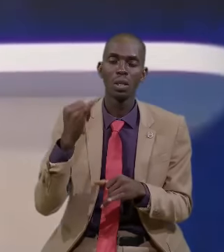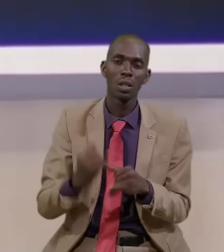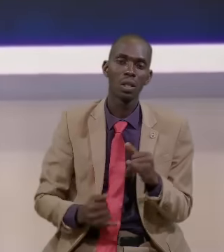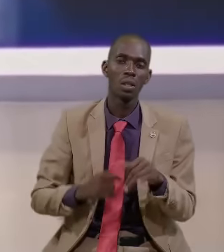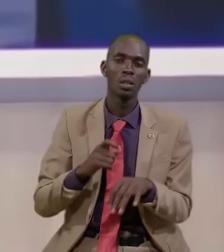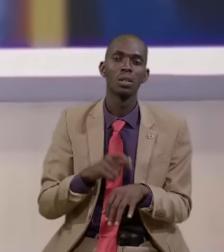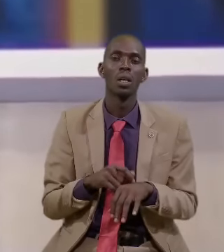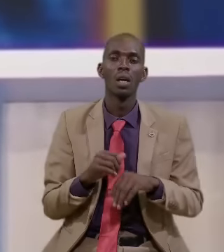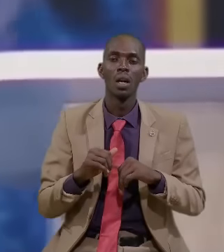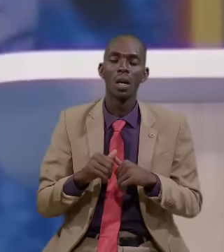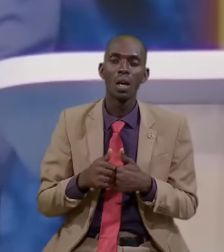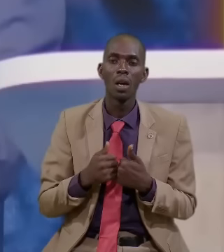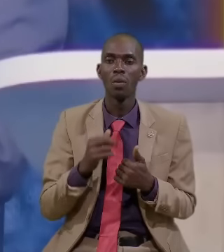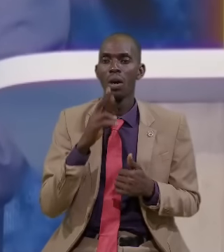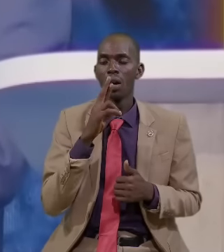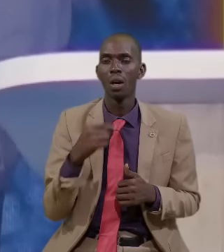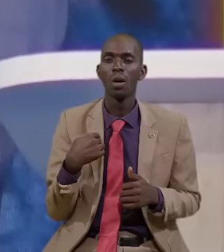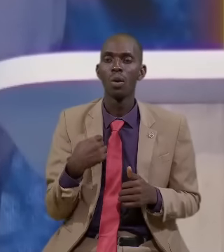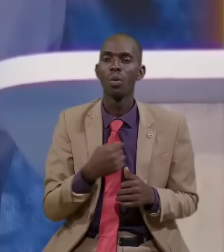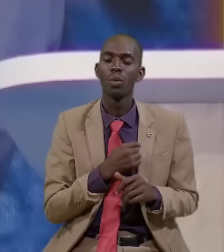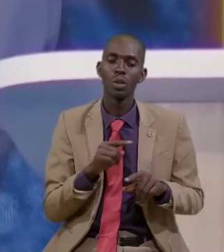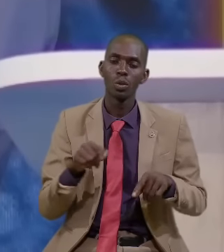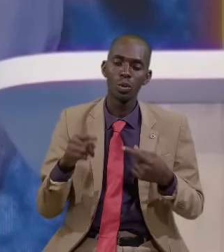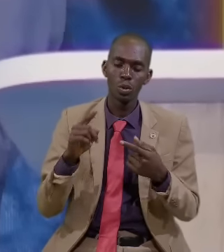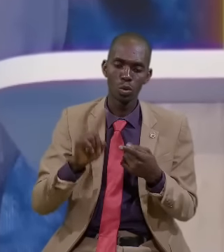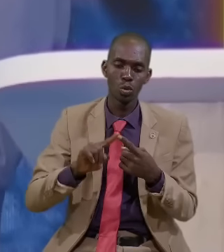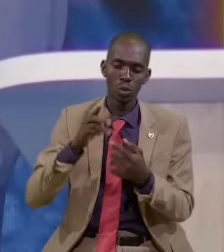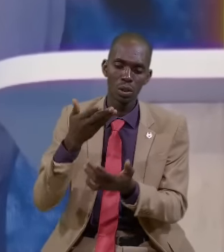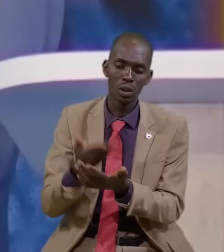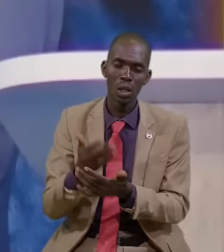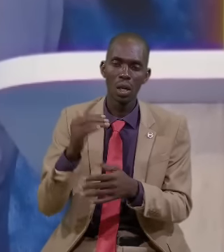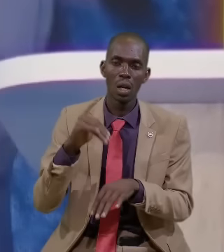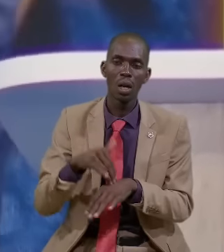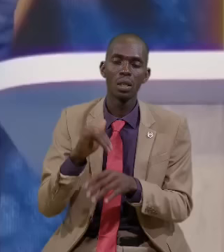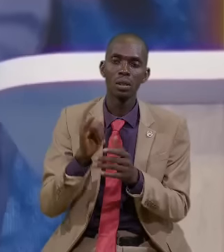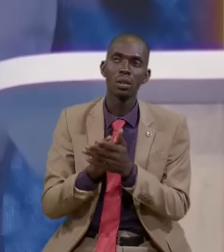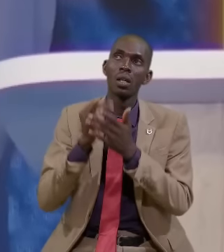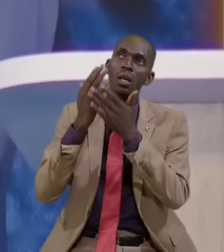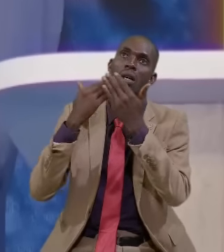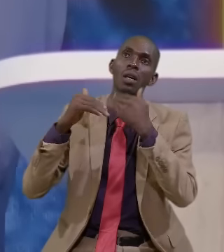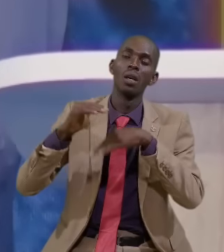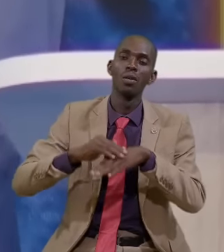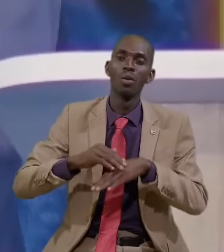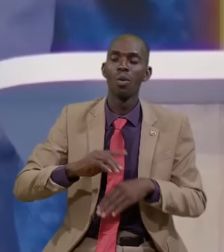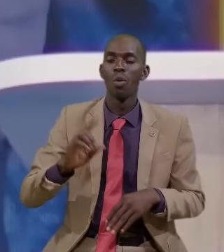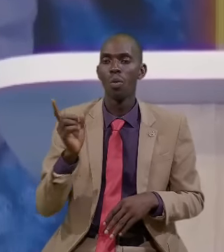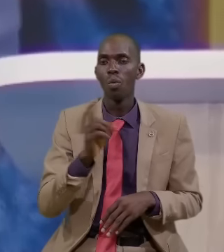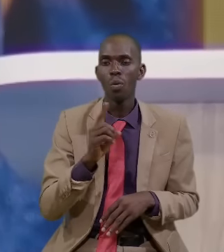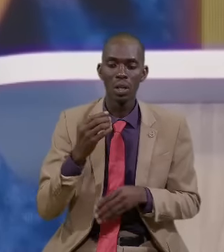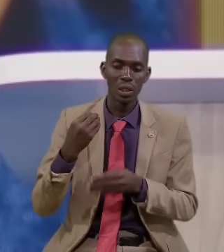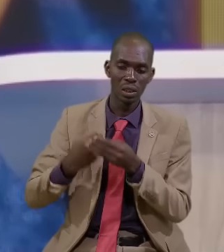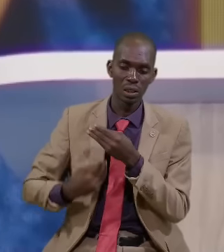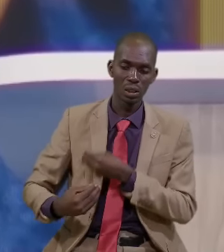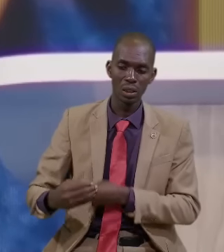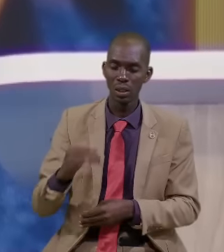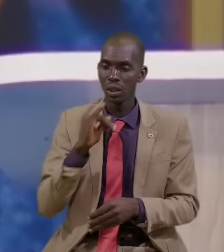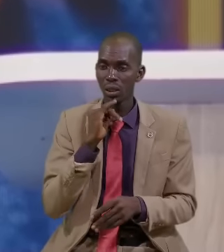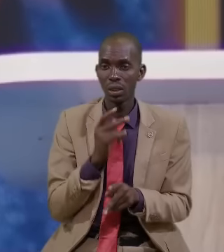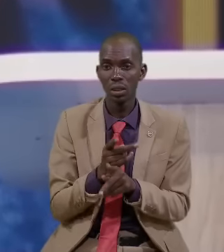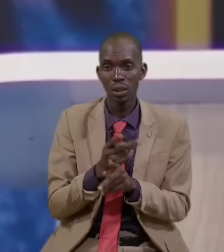going to get to that heaven where the inheritance is laid up for us? That same